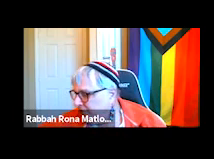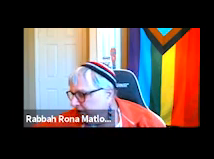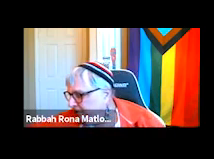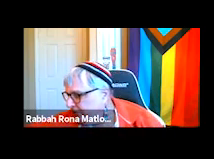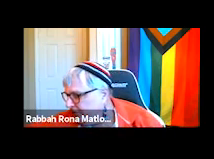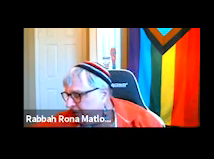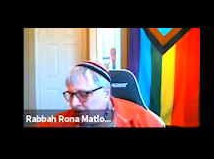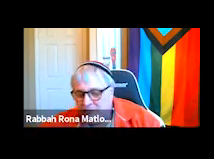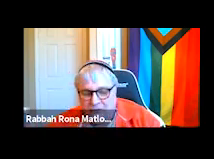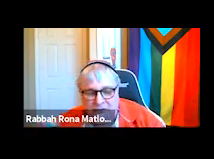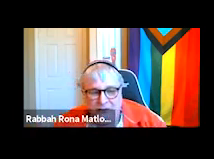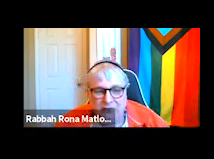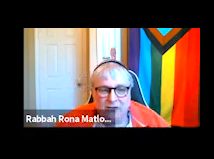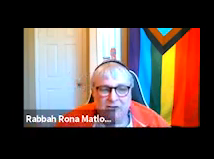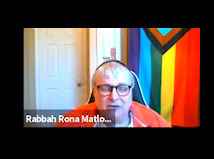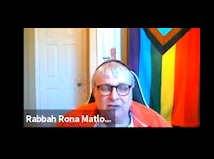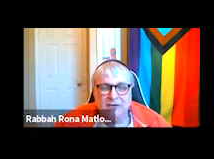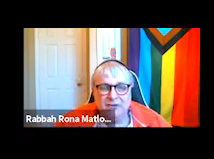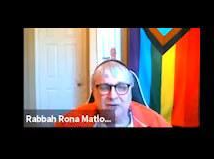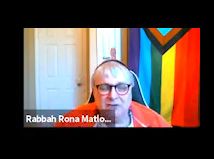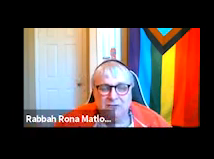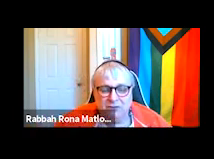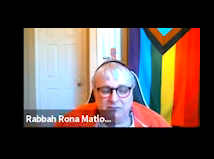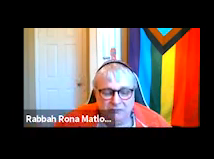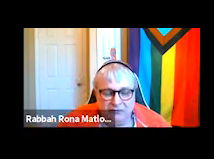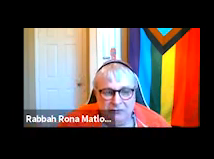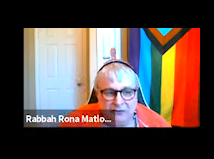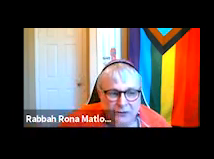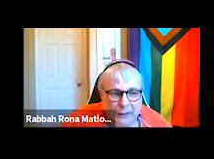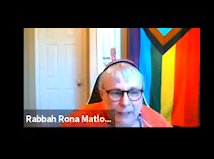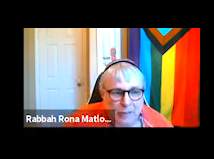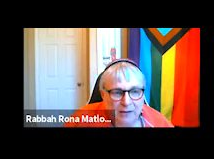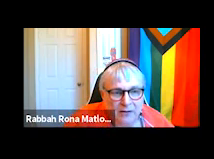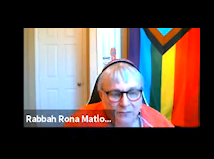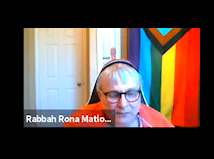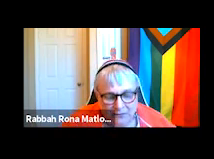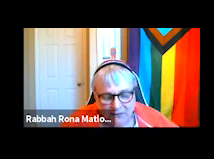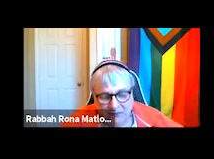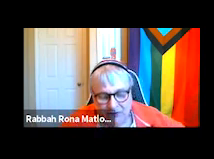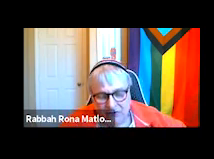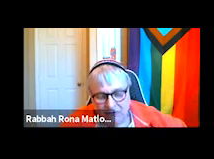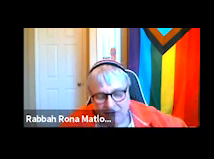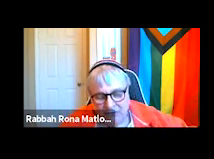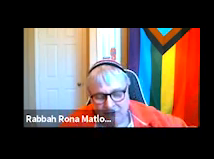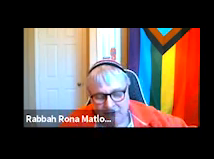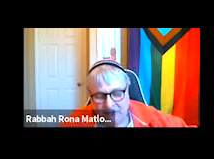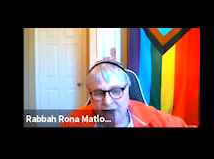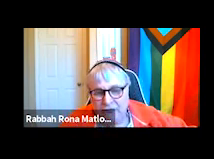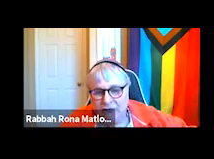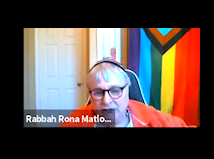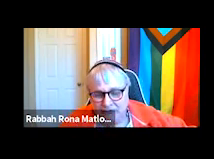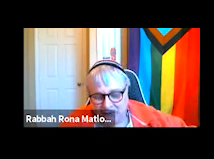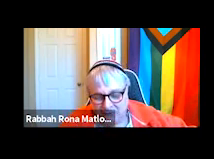in the trans community than they are in the mainstream community. And that's documented in the